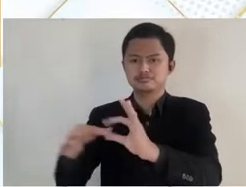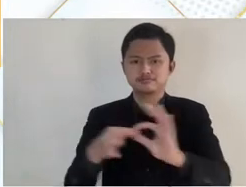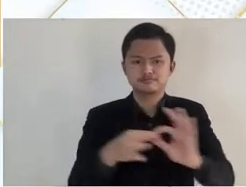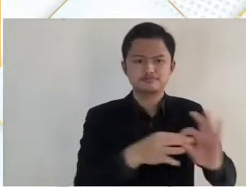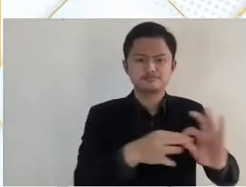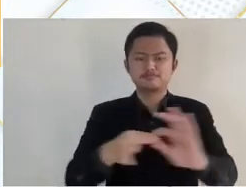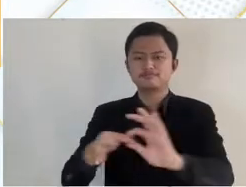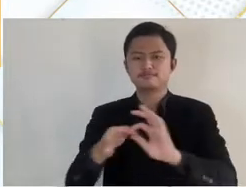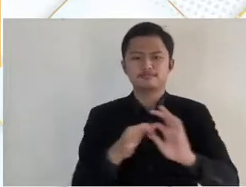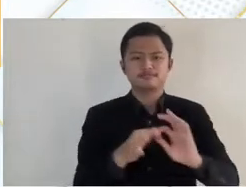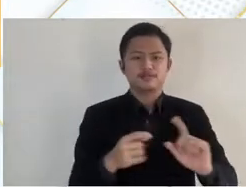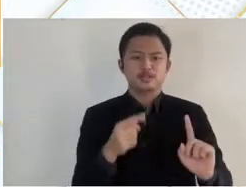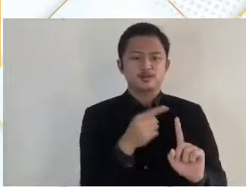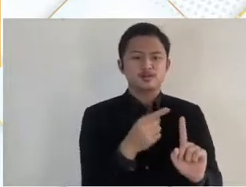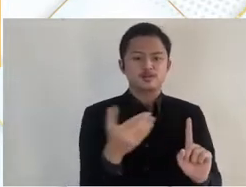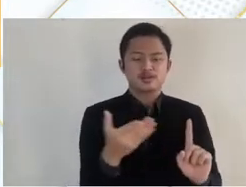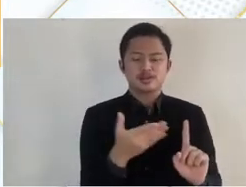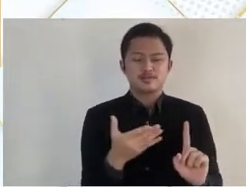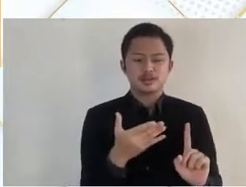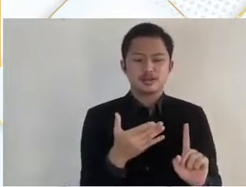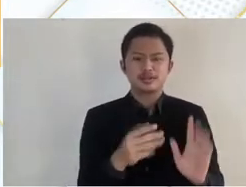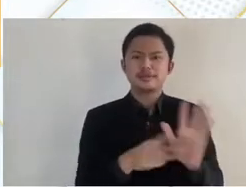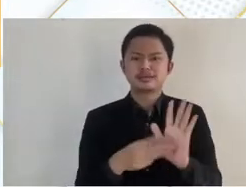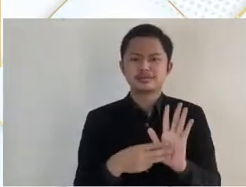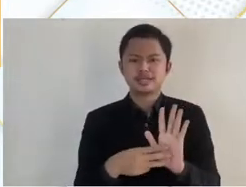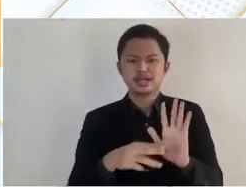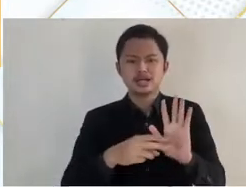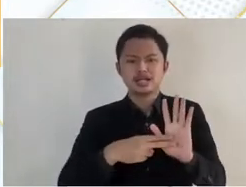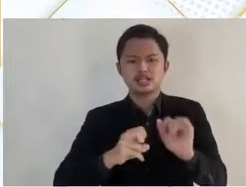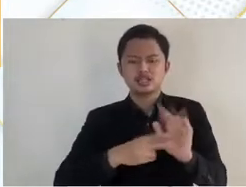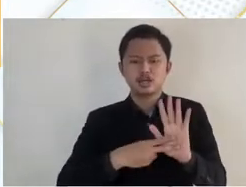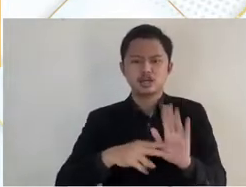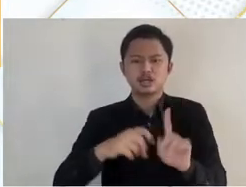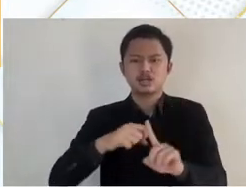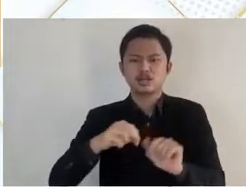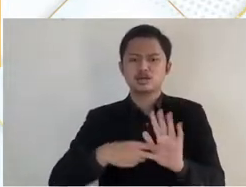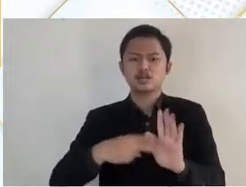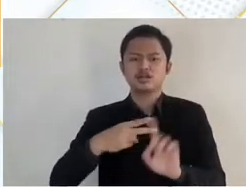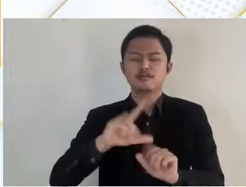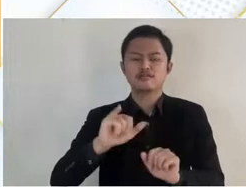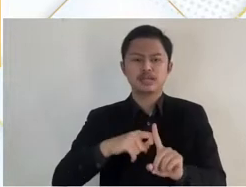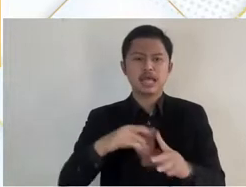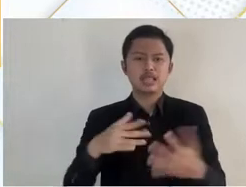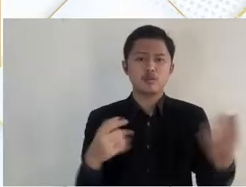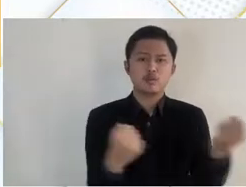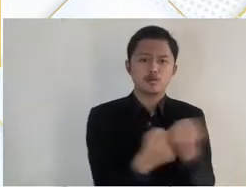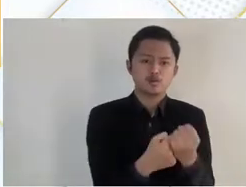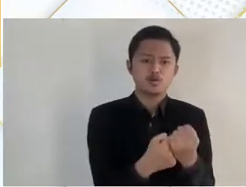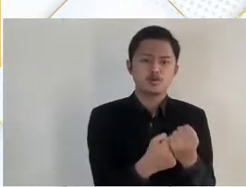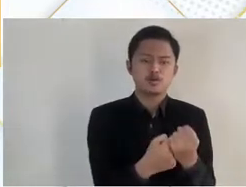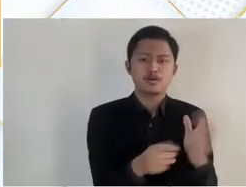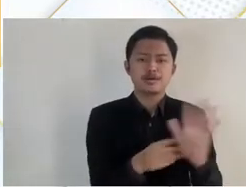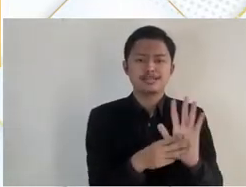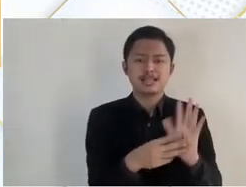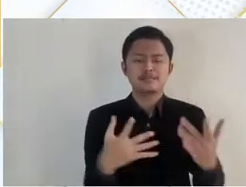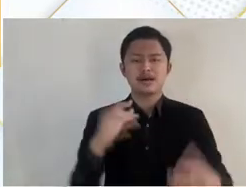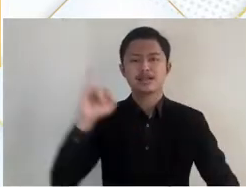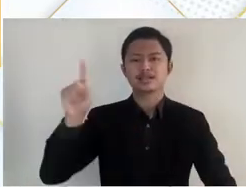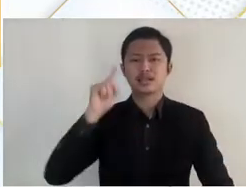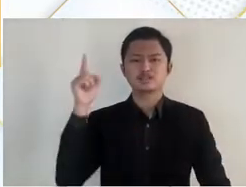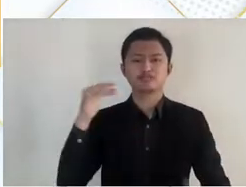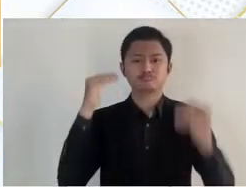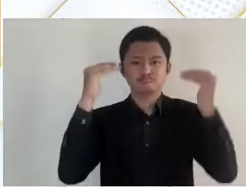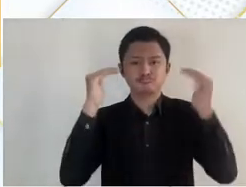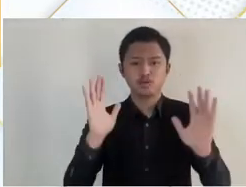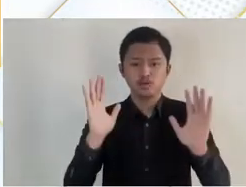aim to denounce conflict and support everywhere peace, not just at the international level, but more so at